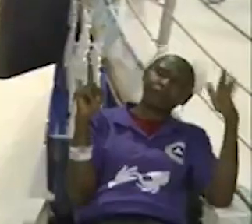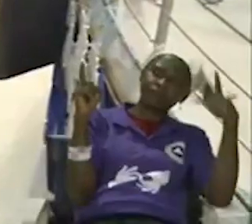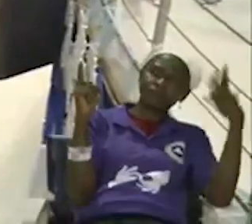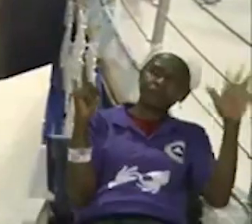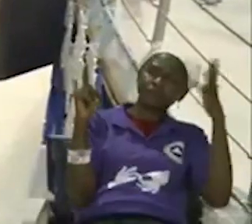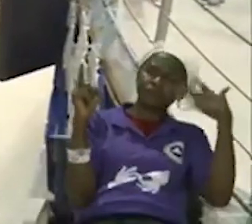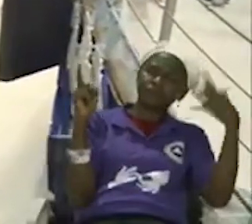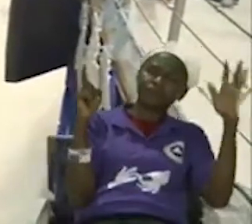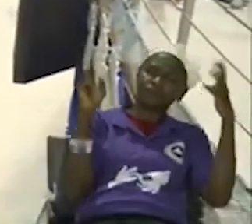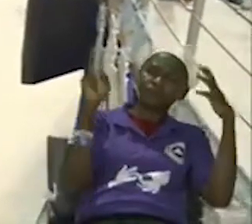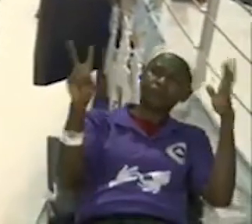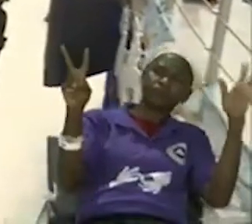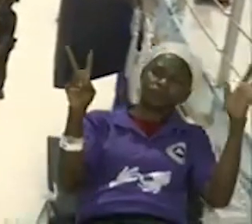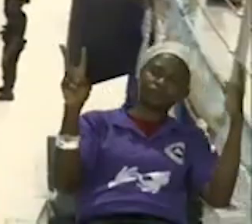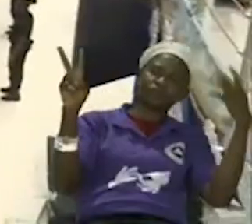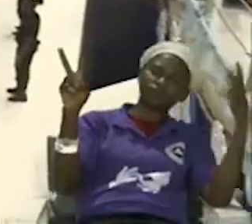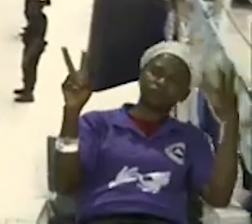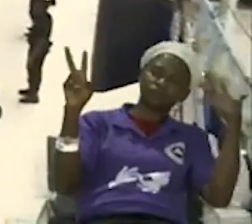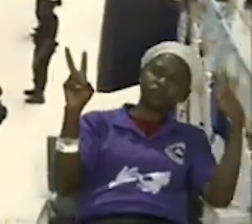2.